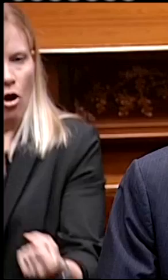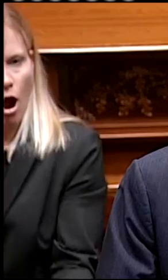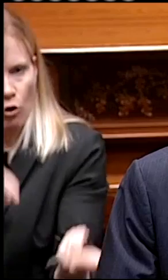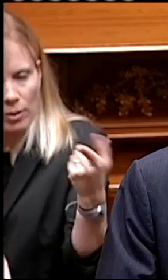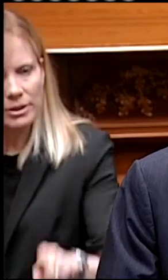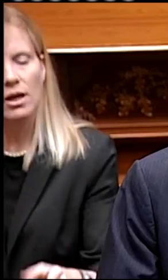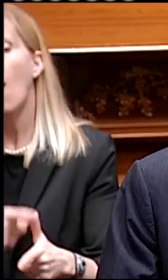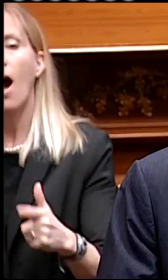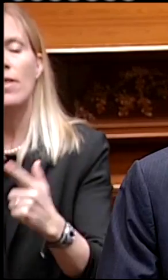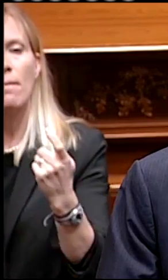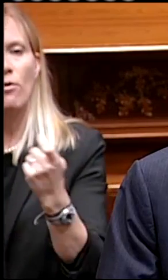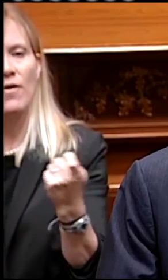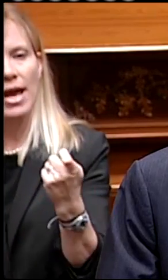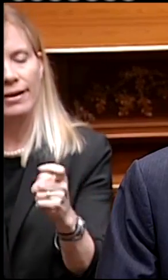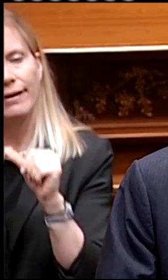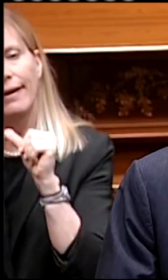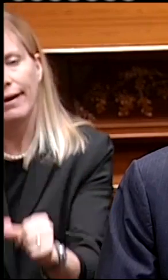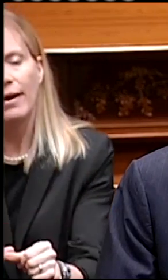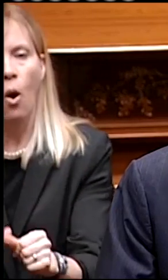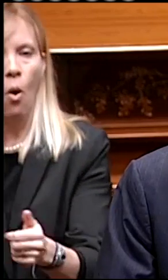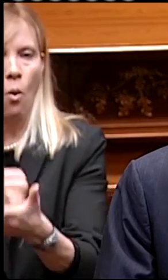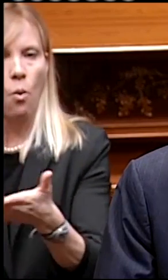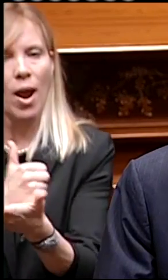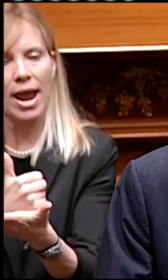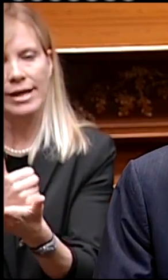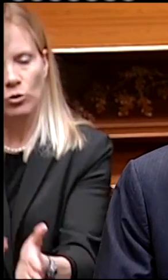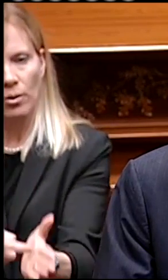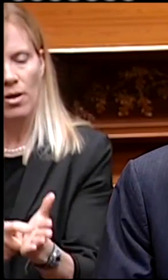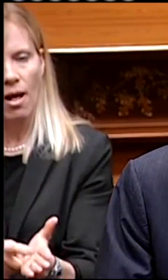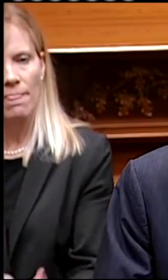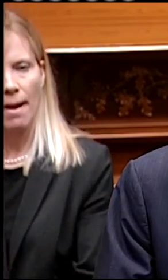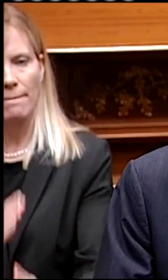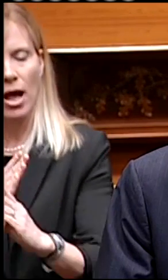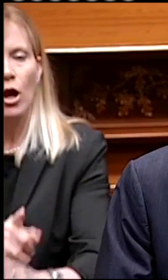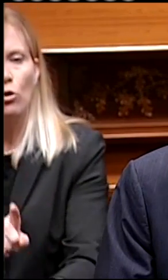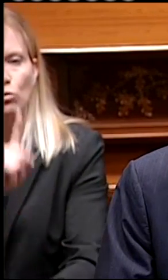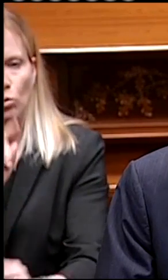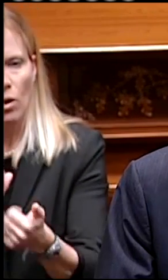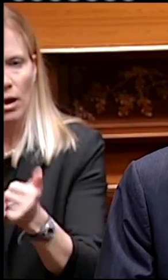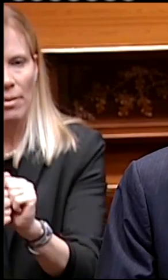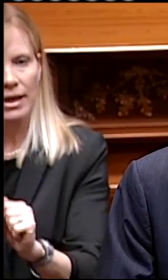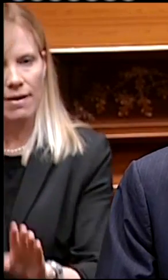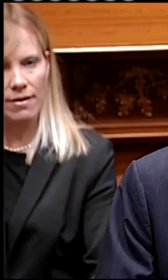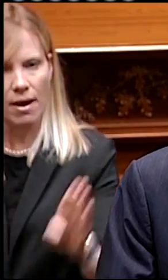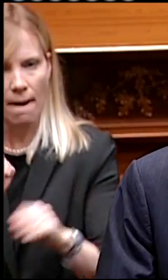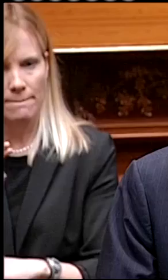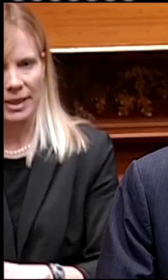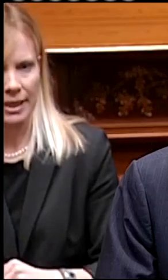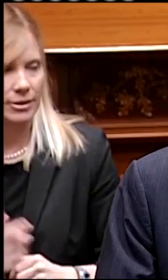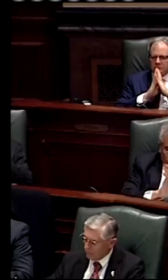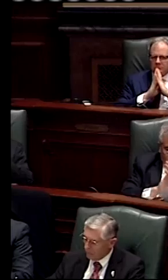and prevailing wage requirements that block true competitive bidding.